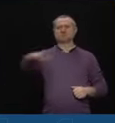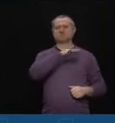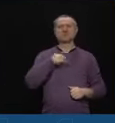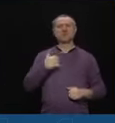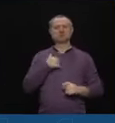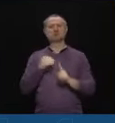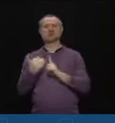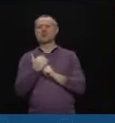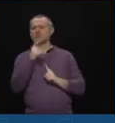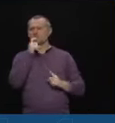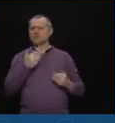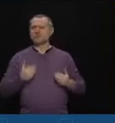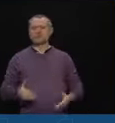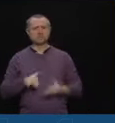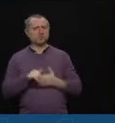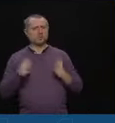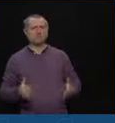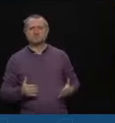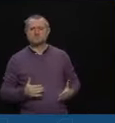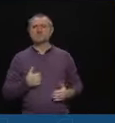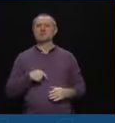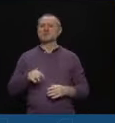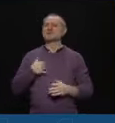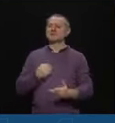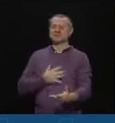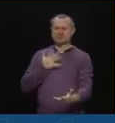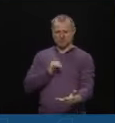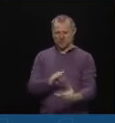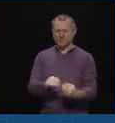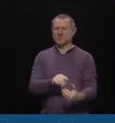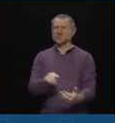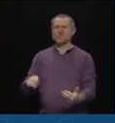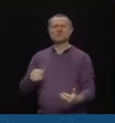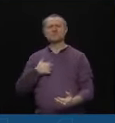want that to be an inspiration, to know that there is a history.